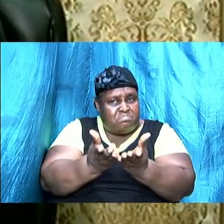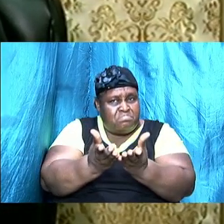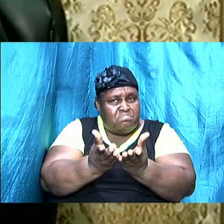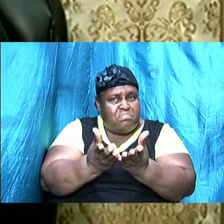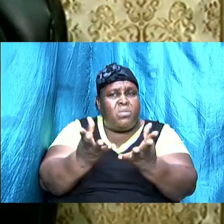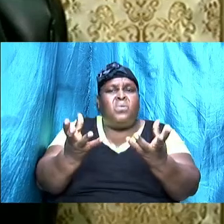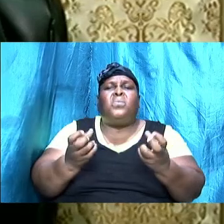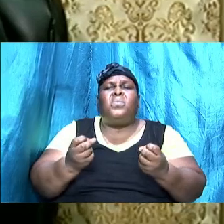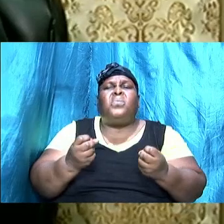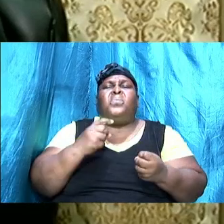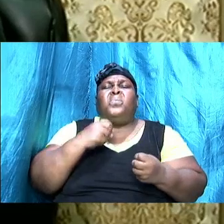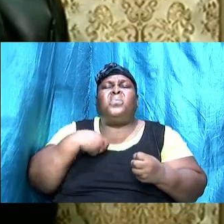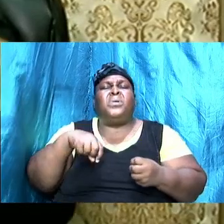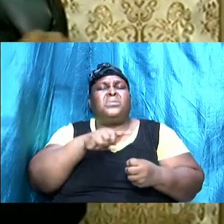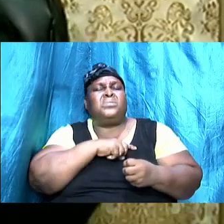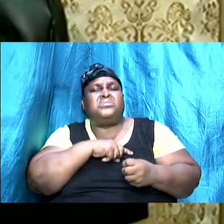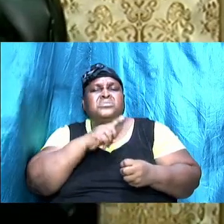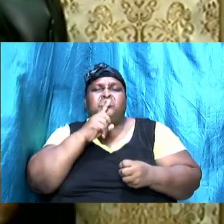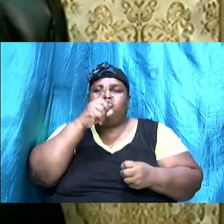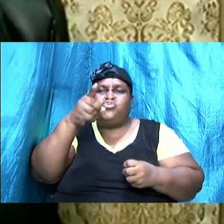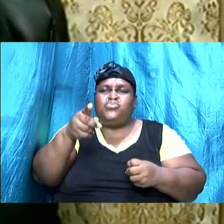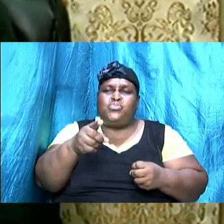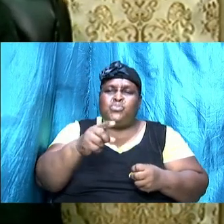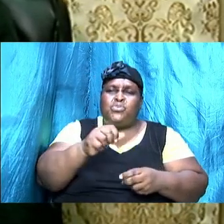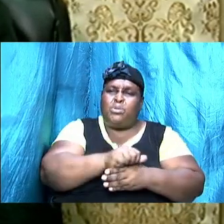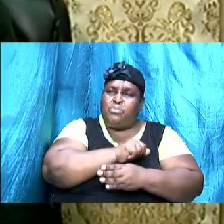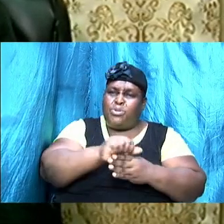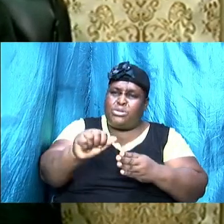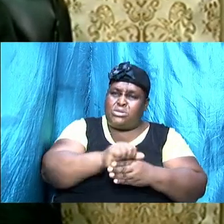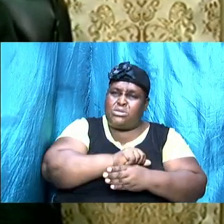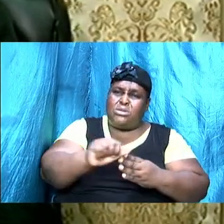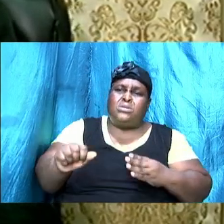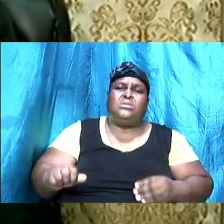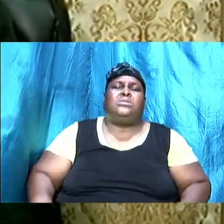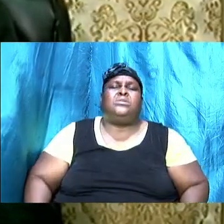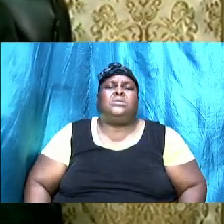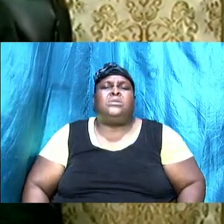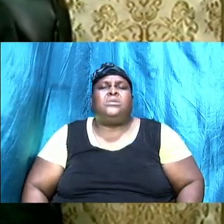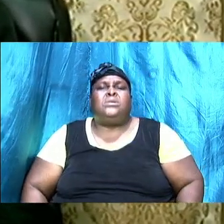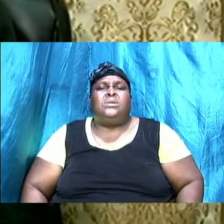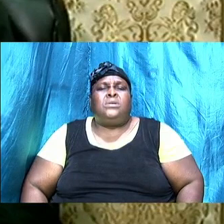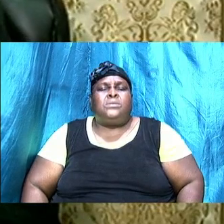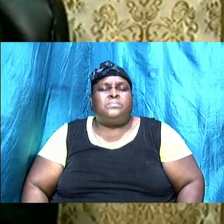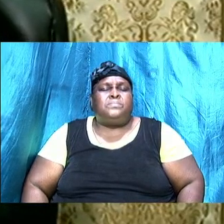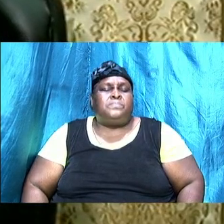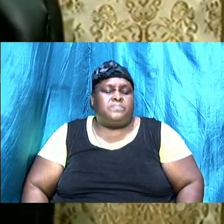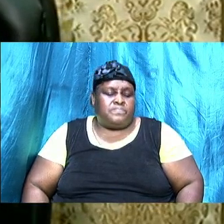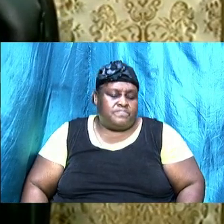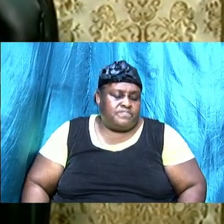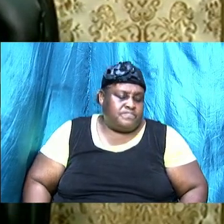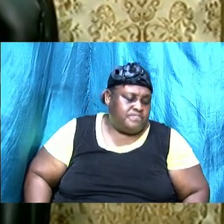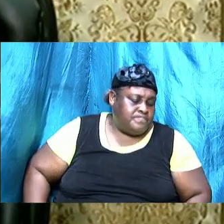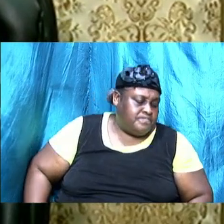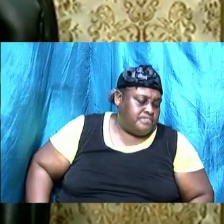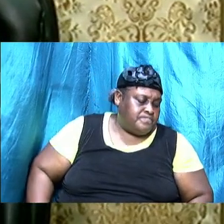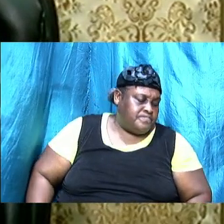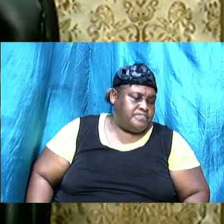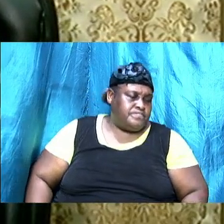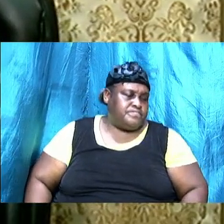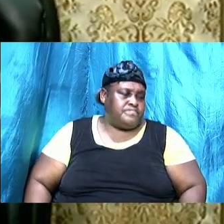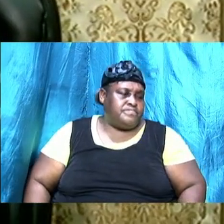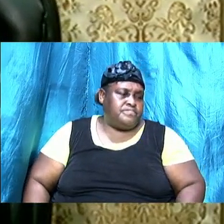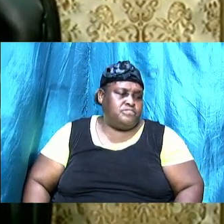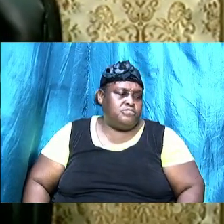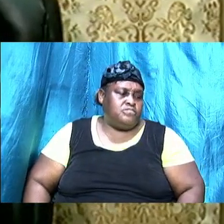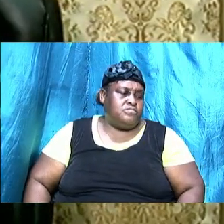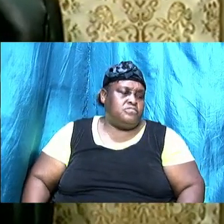practical, but I also, more than anything else, want us to align to the words of Almighty God. So